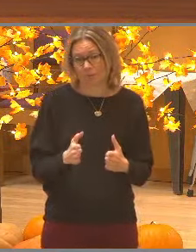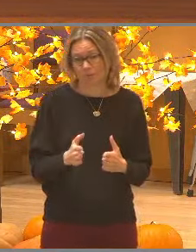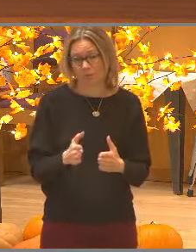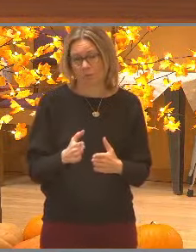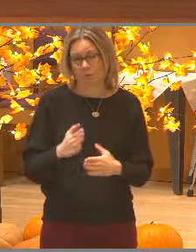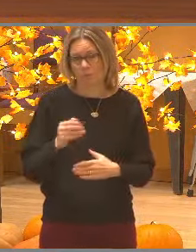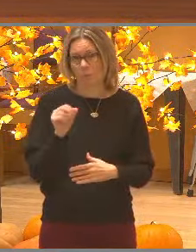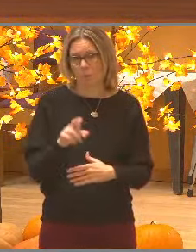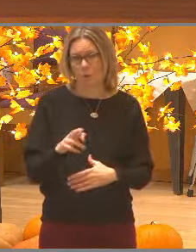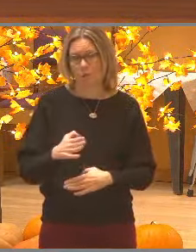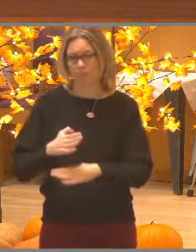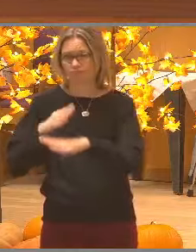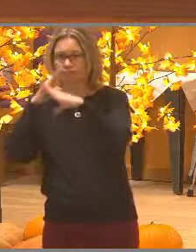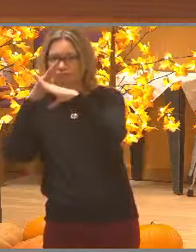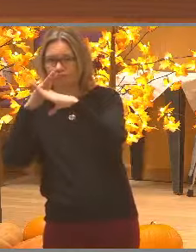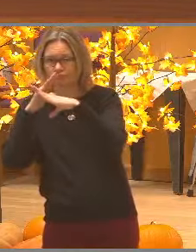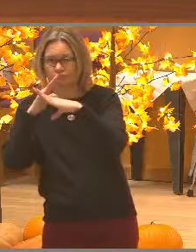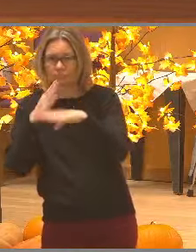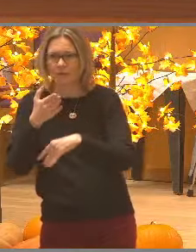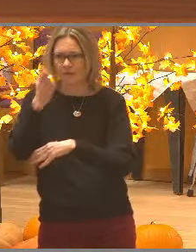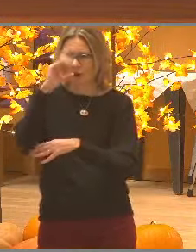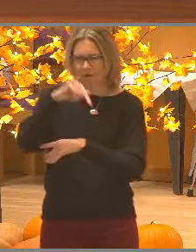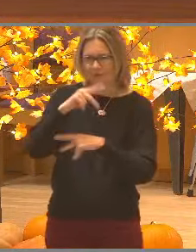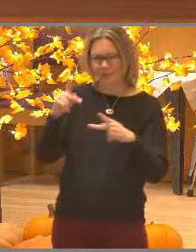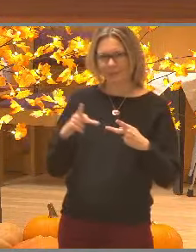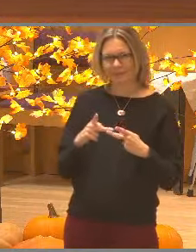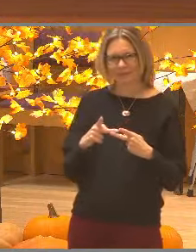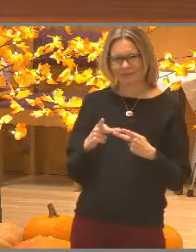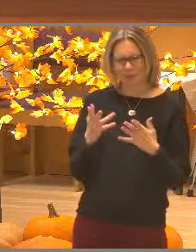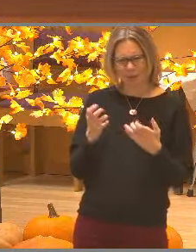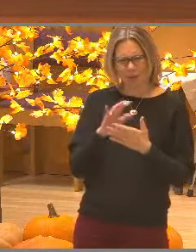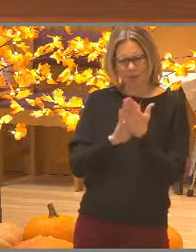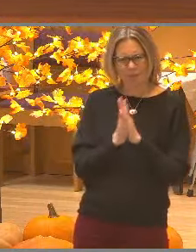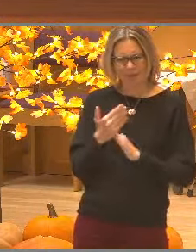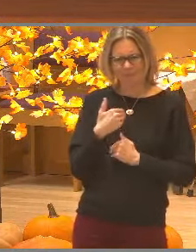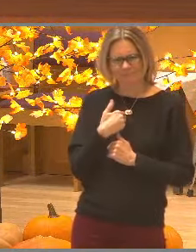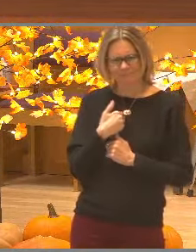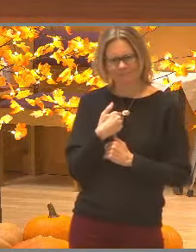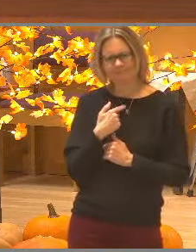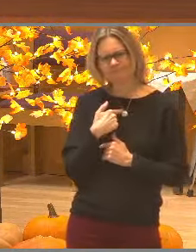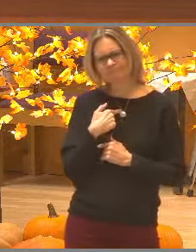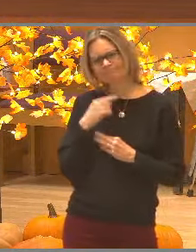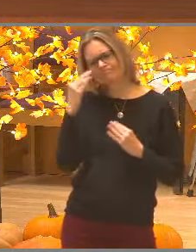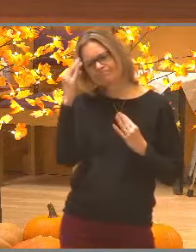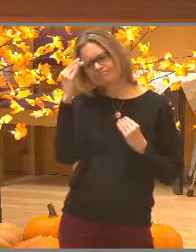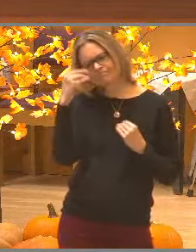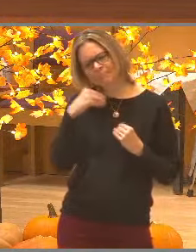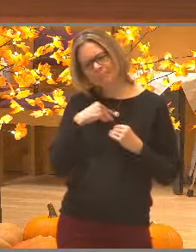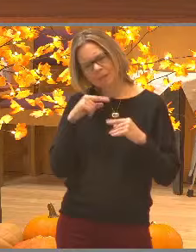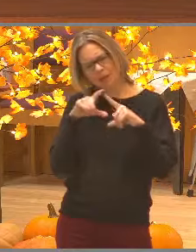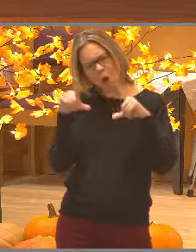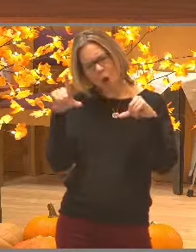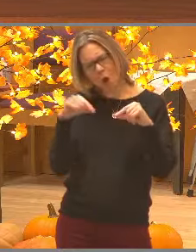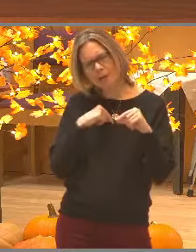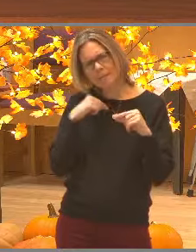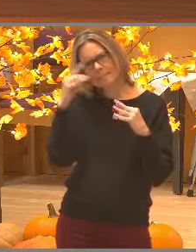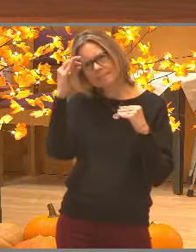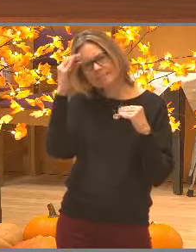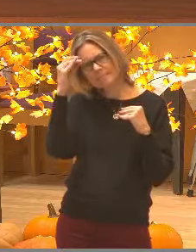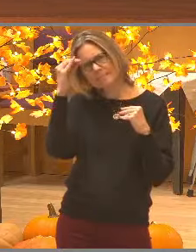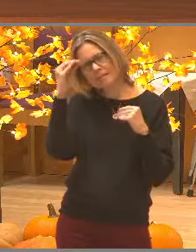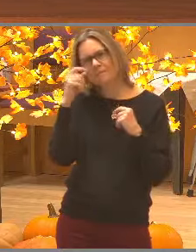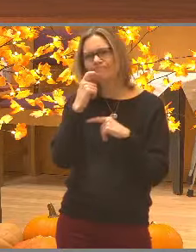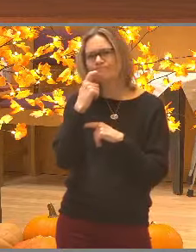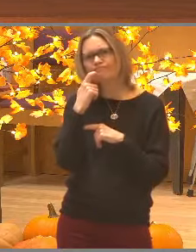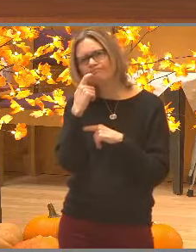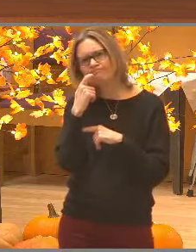ministry of God in this place. It took me a while to fill out my card. It's going to